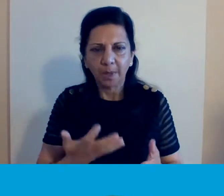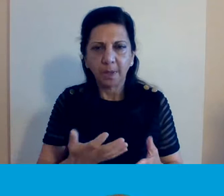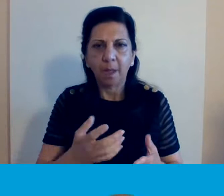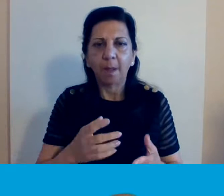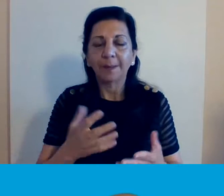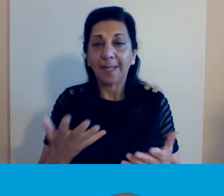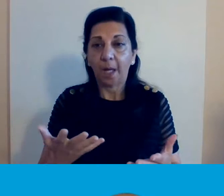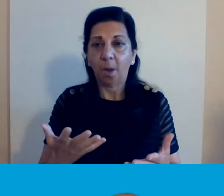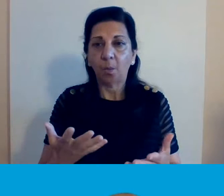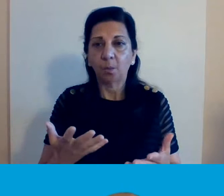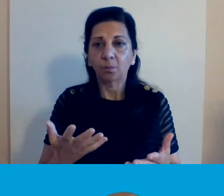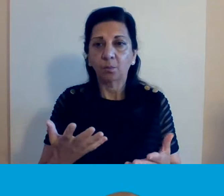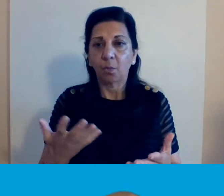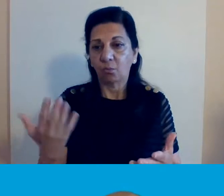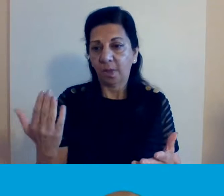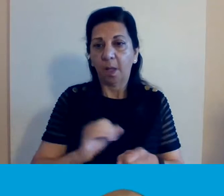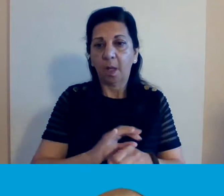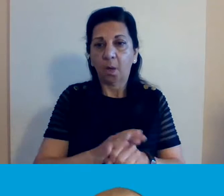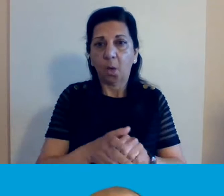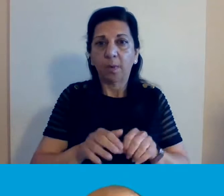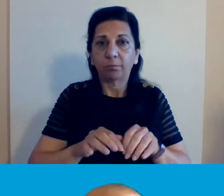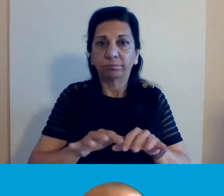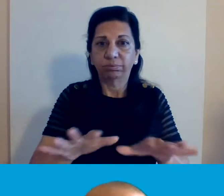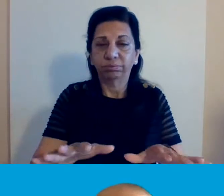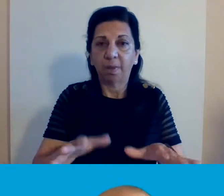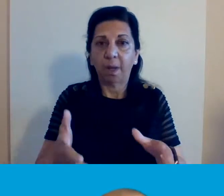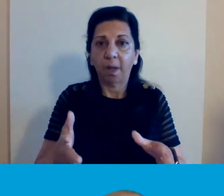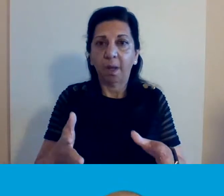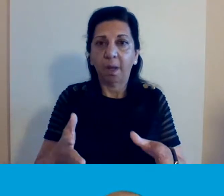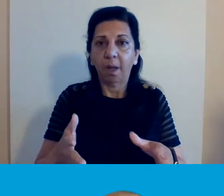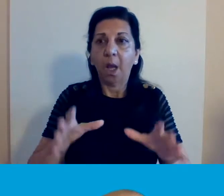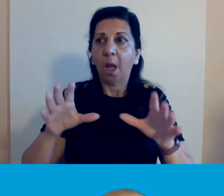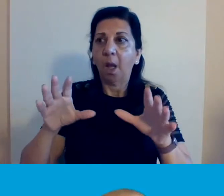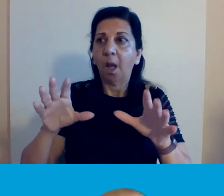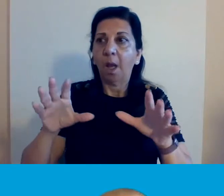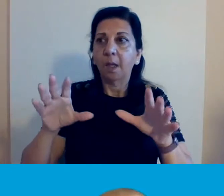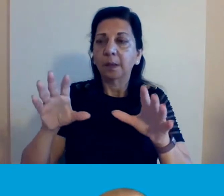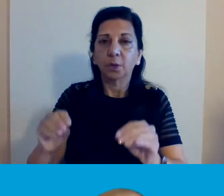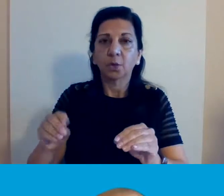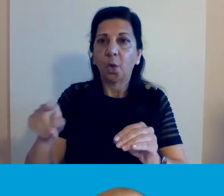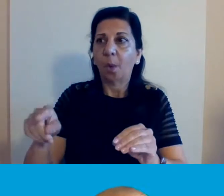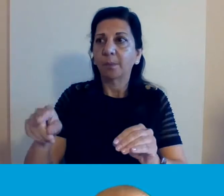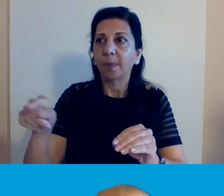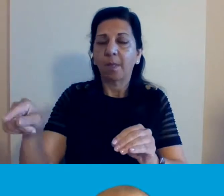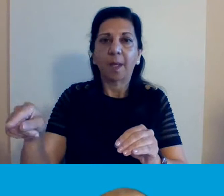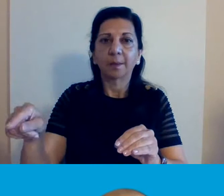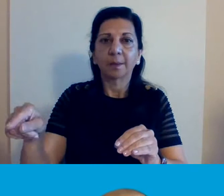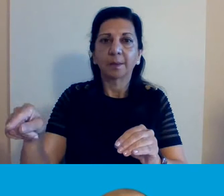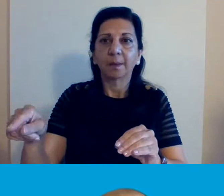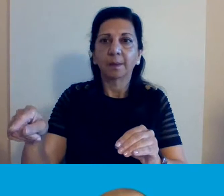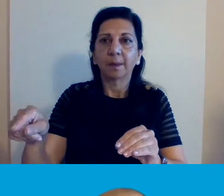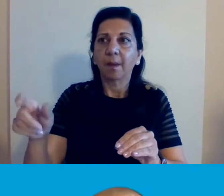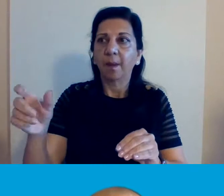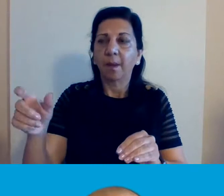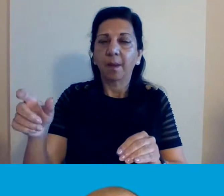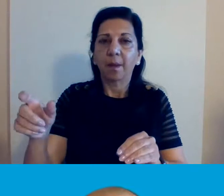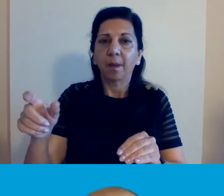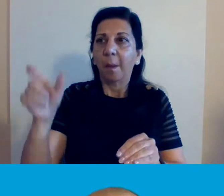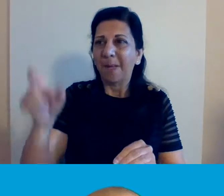natural break to A&E attendance. So is it not a waste of time looking at, well, why are these people